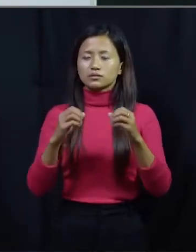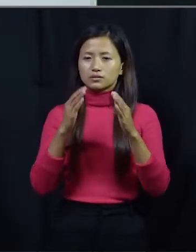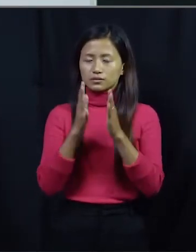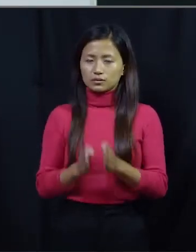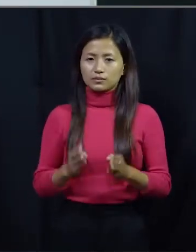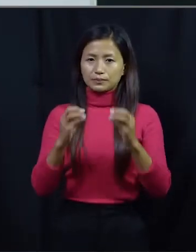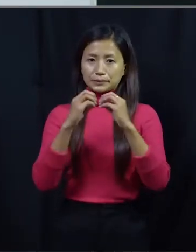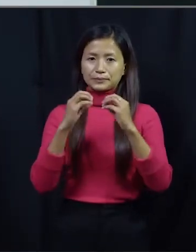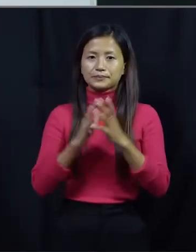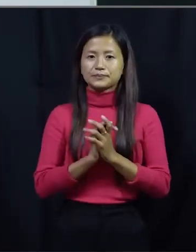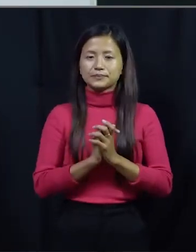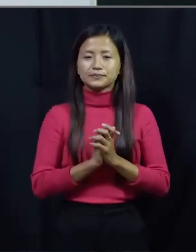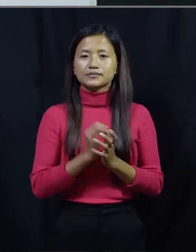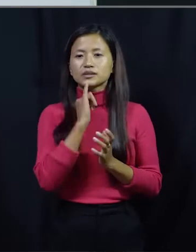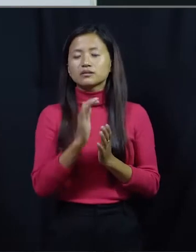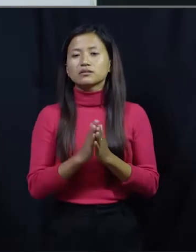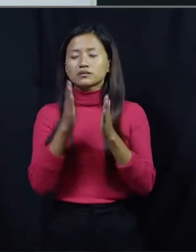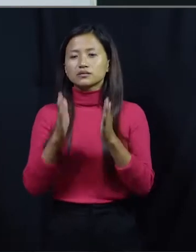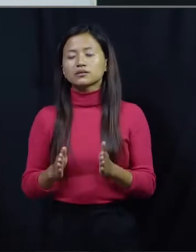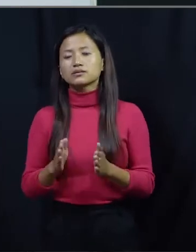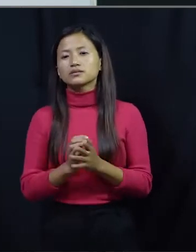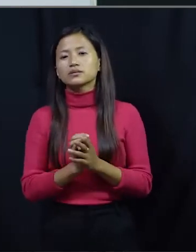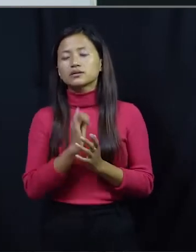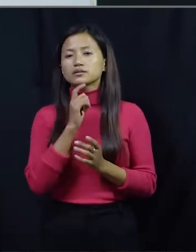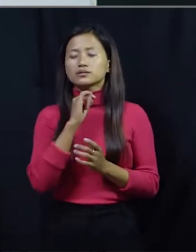B is said to be